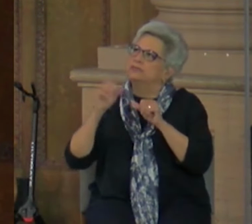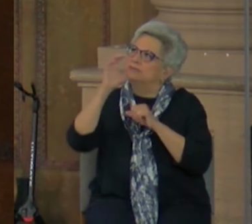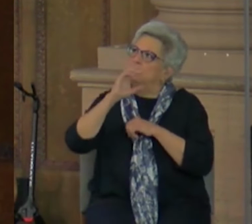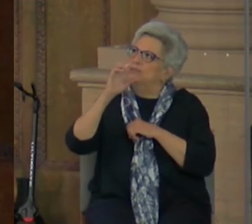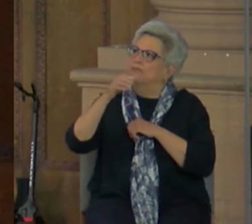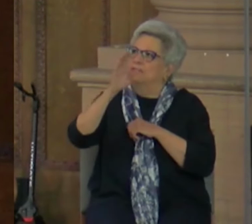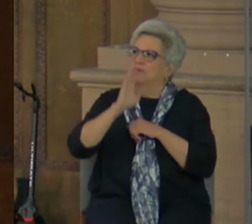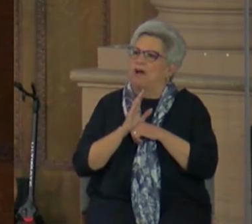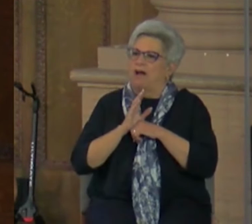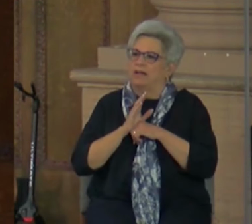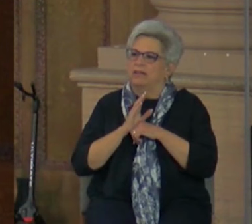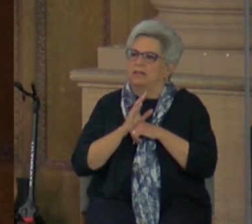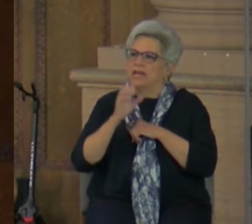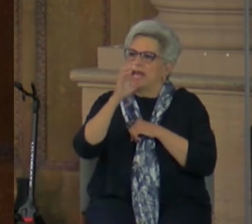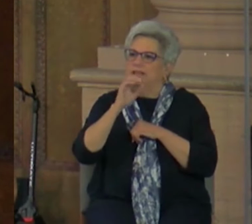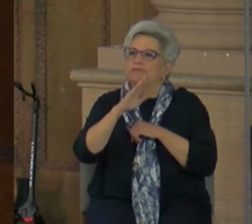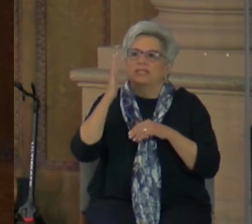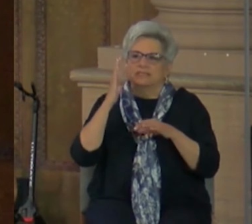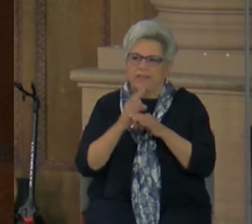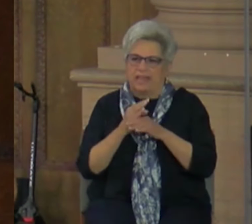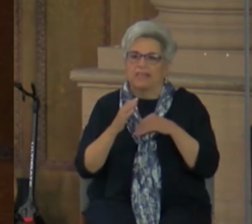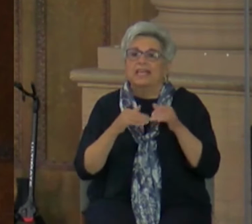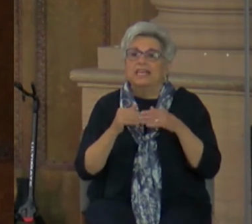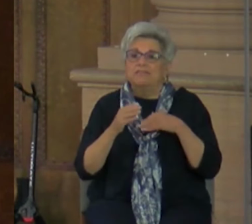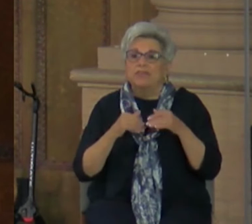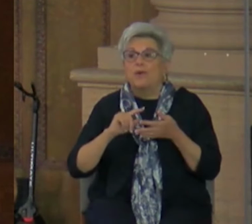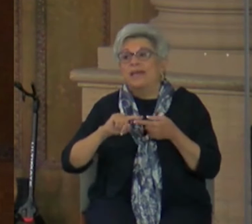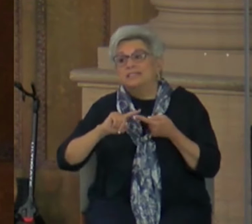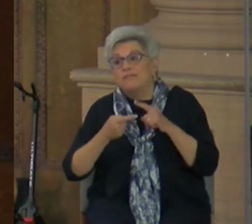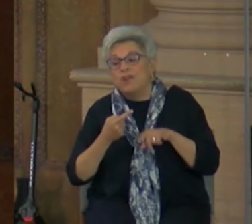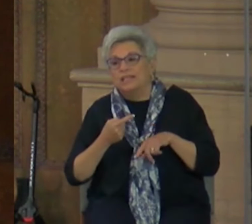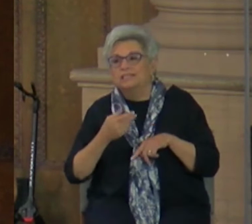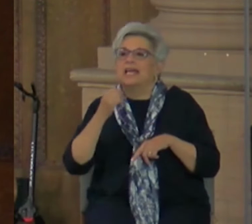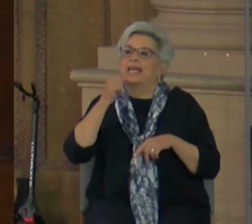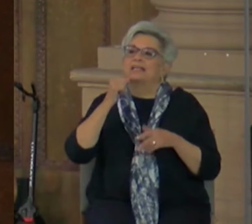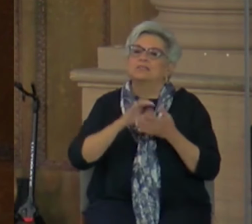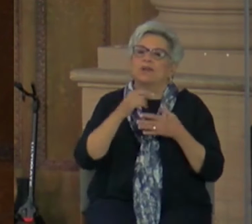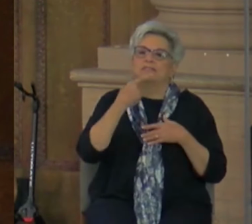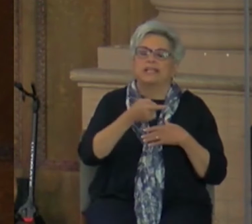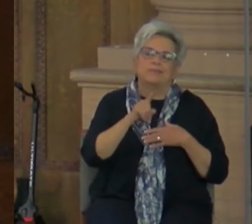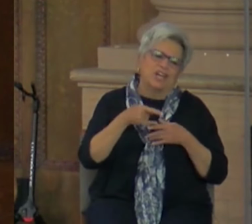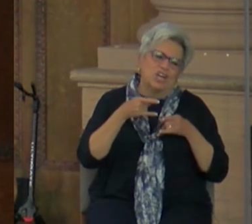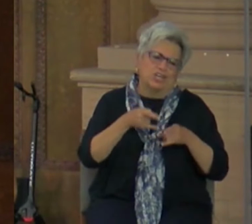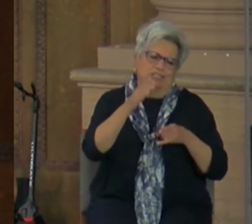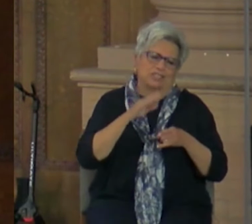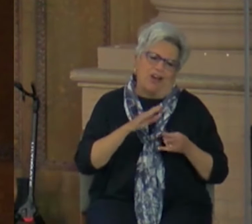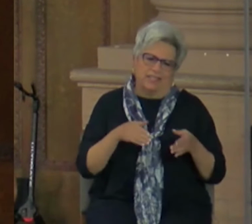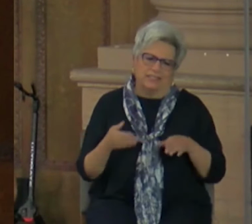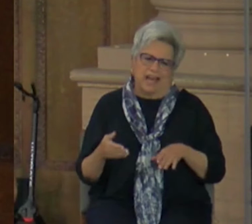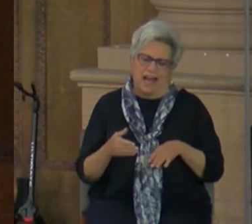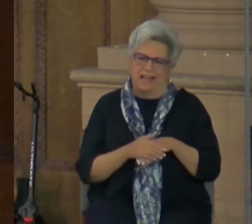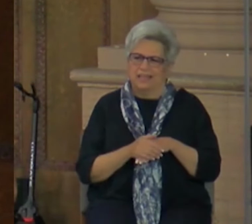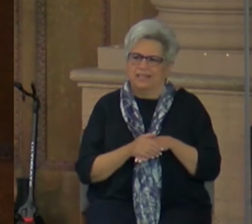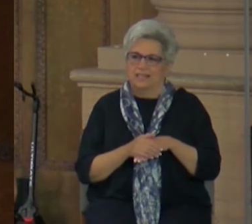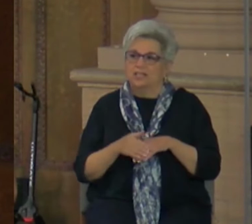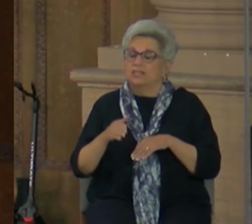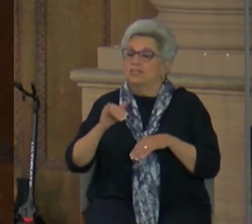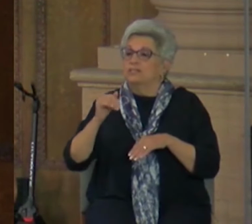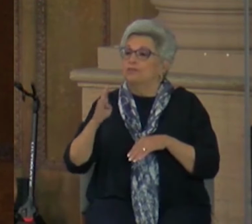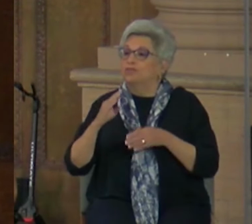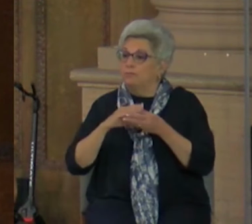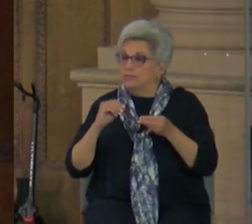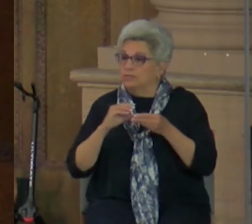the faith, even though he's being coached to curse God and die. And so Job's story for us is instructive when we're suffering